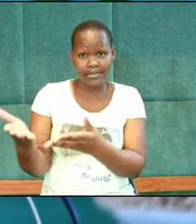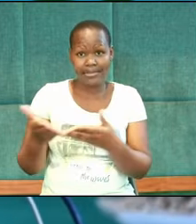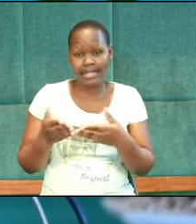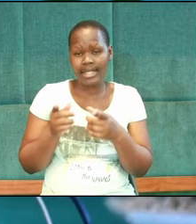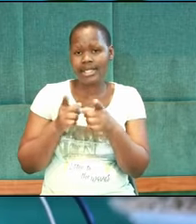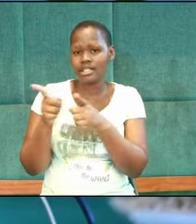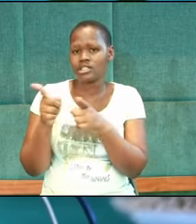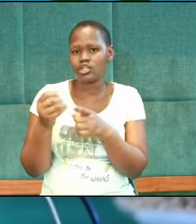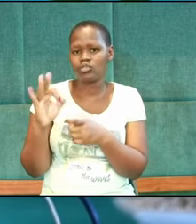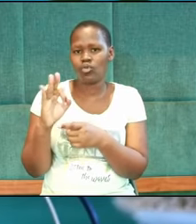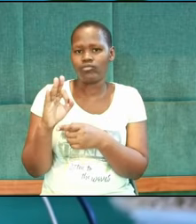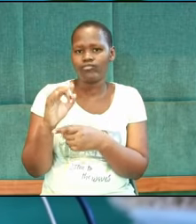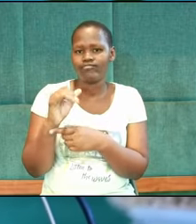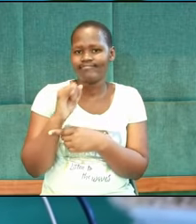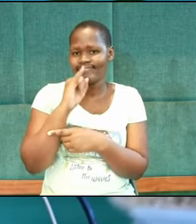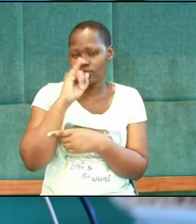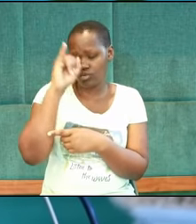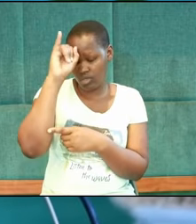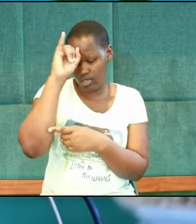with ignorance.